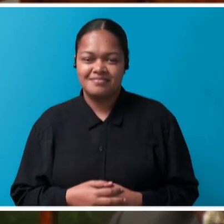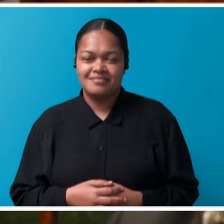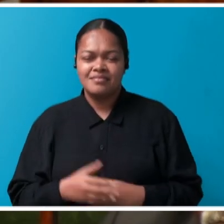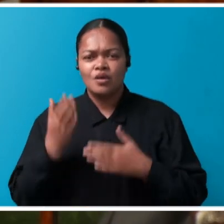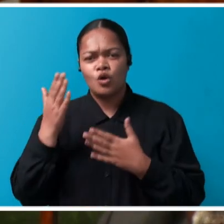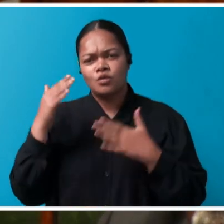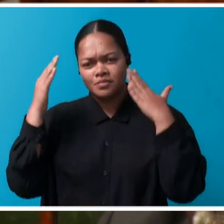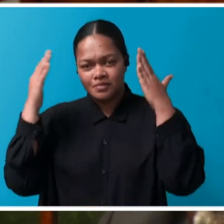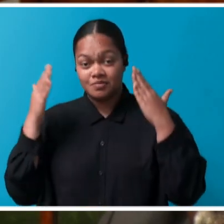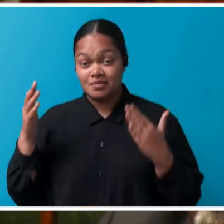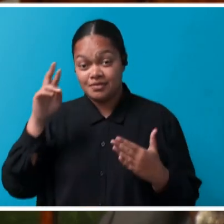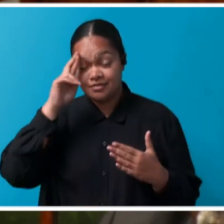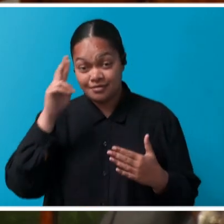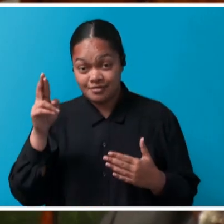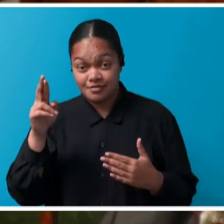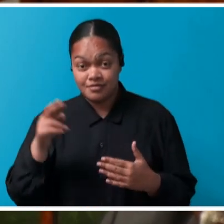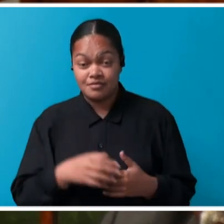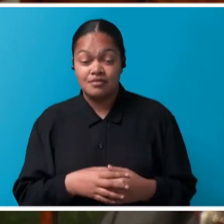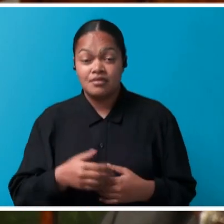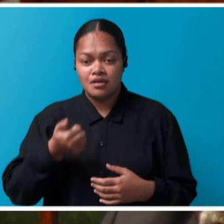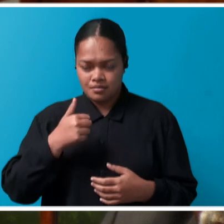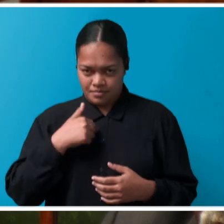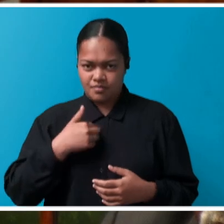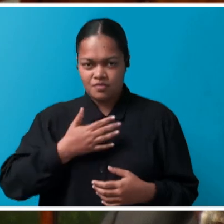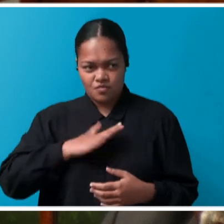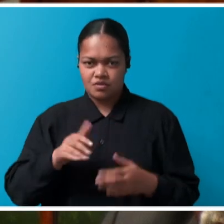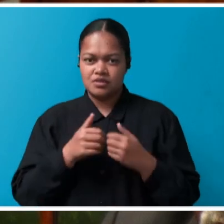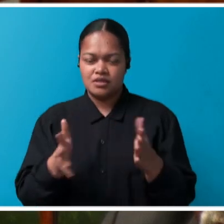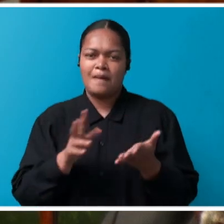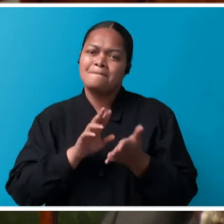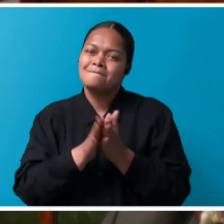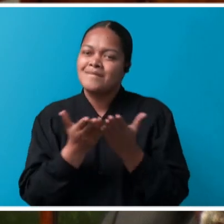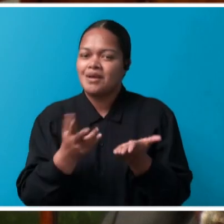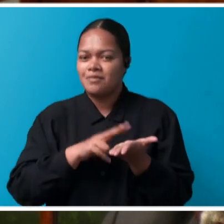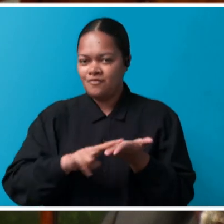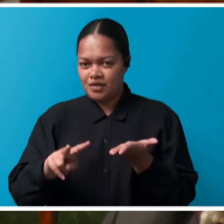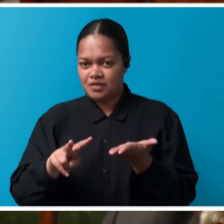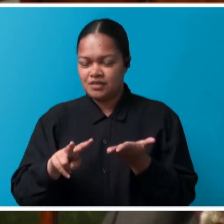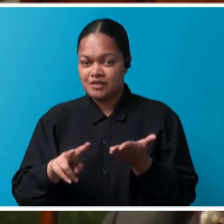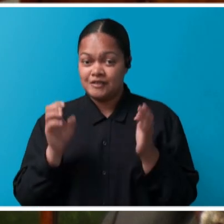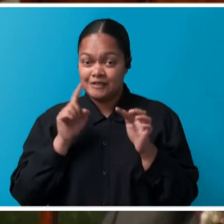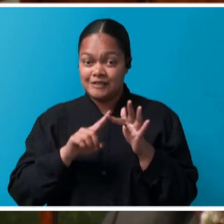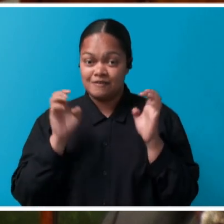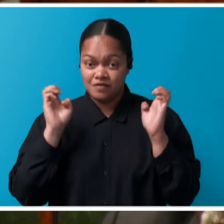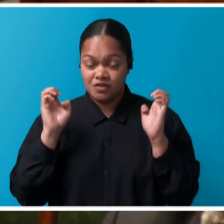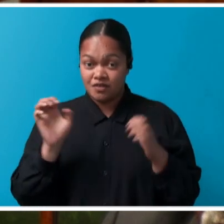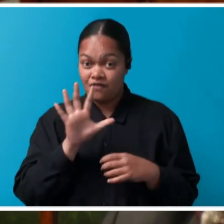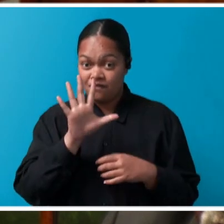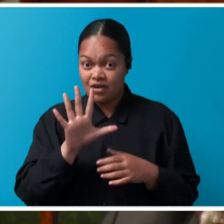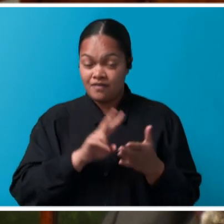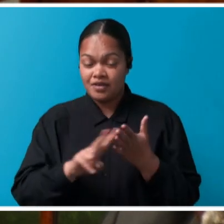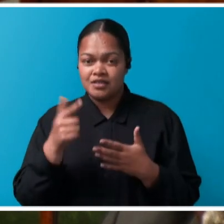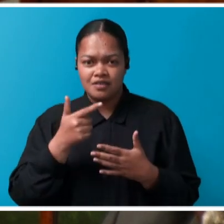Honorable Mr. Speaker, sir, allow me to start with a Bible verse. Ephesians 5:17. Therefore,